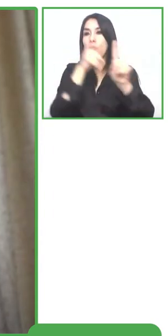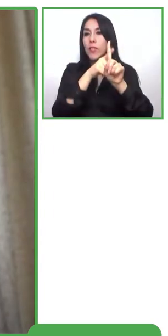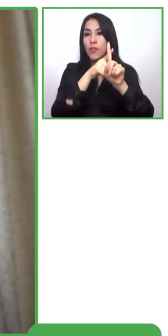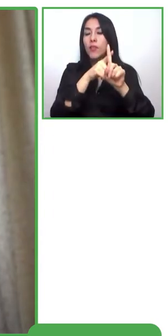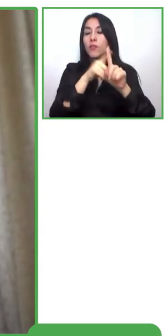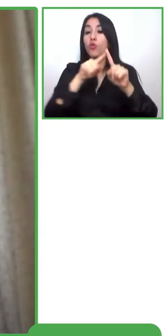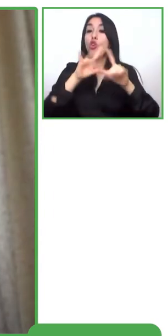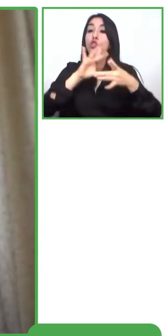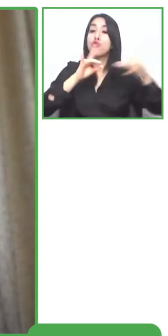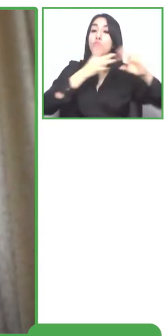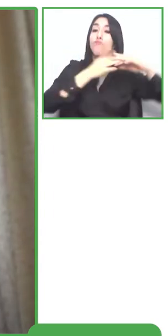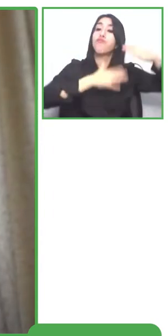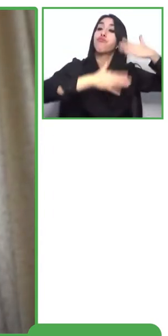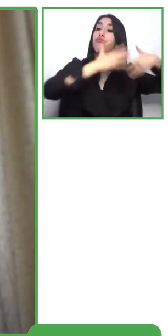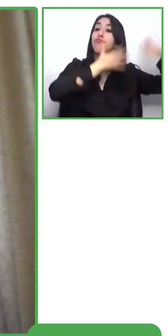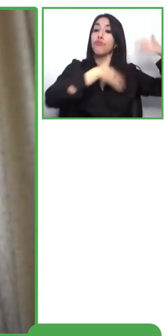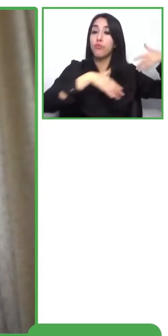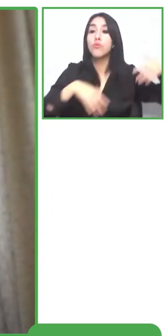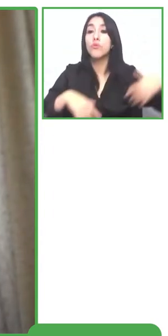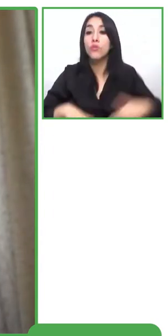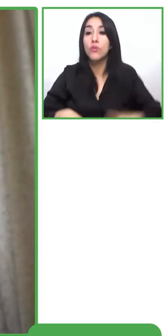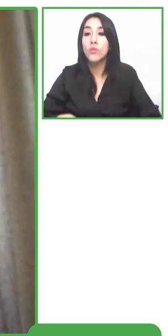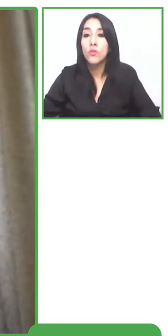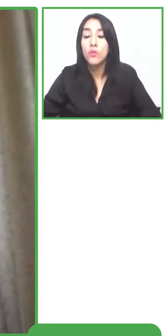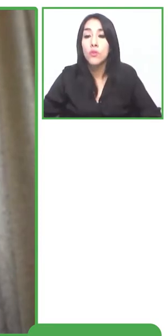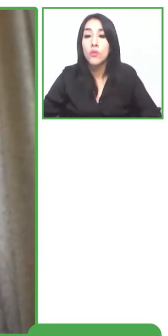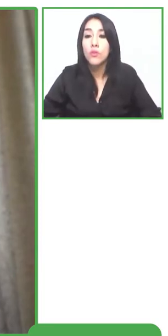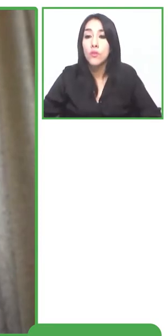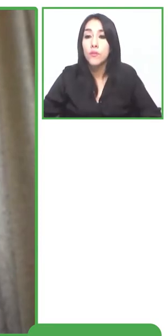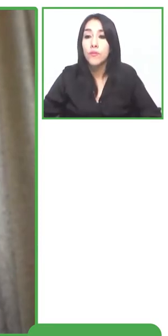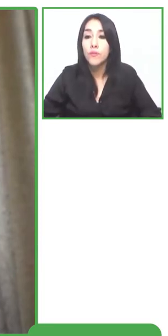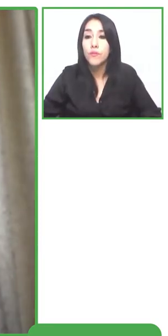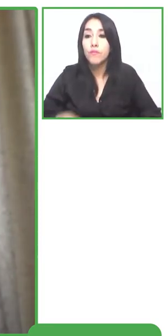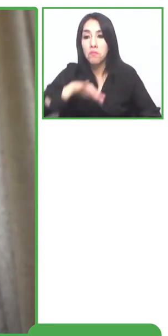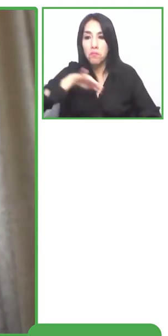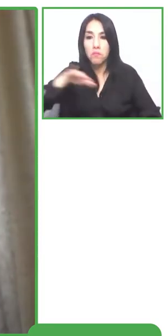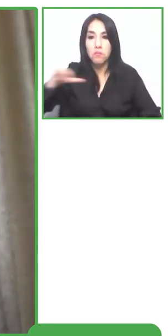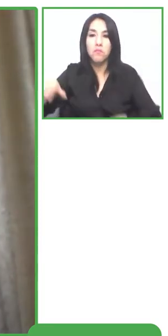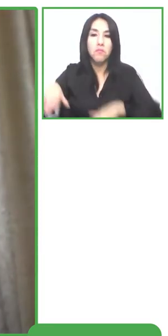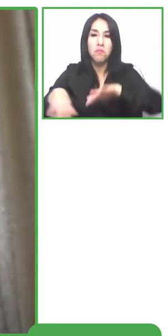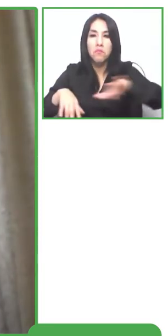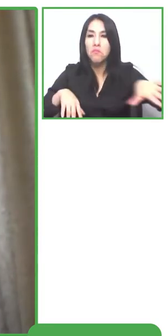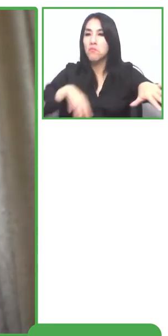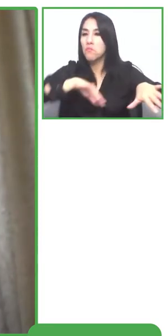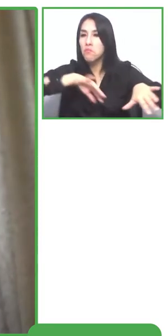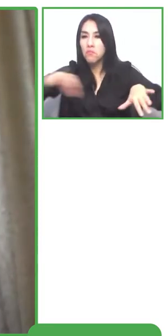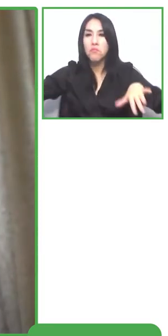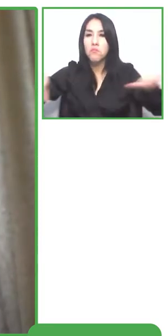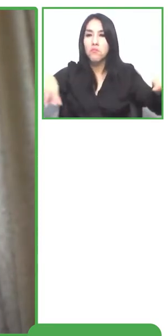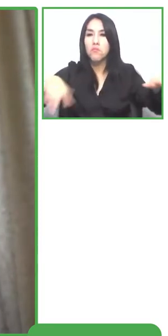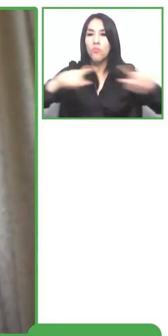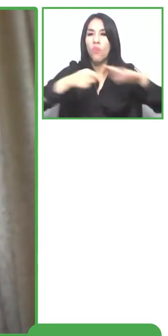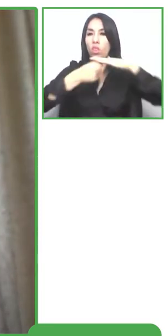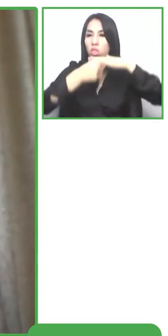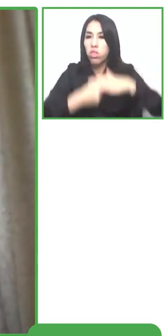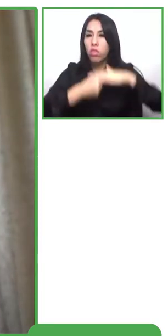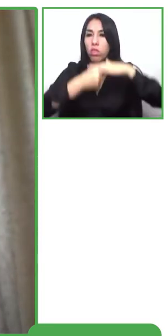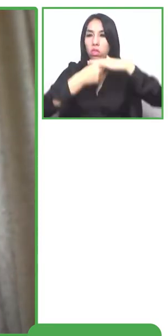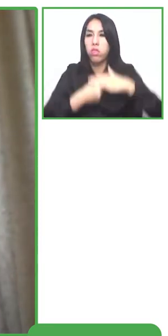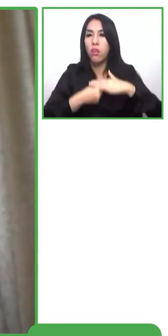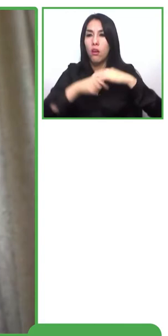disabilities have been historically left aside, and everyone else decides for us, but with